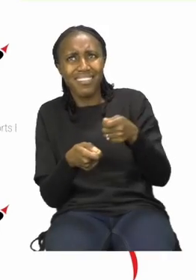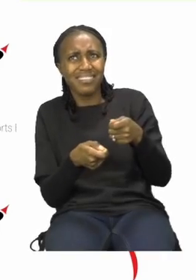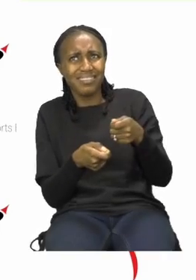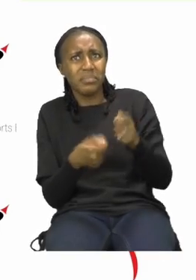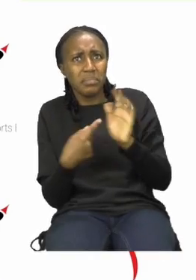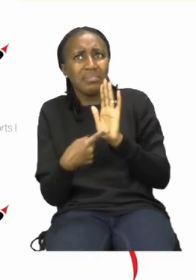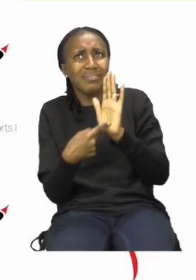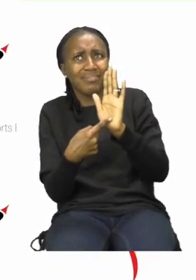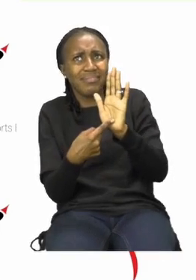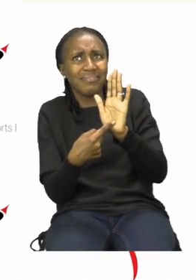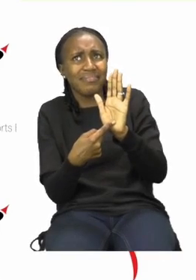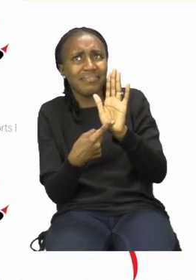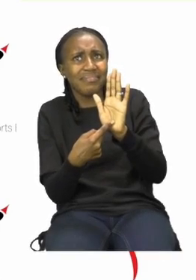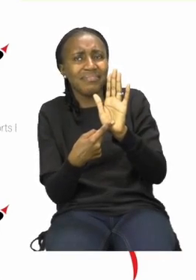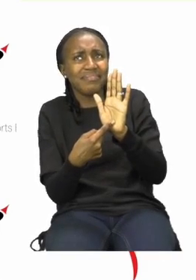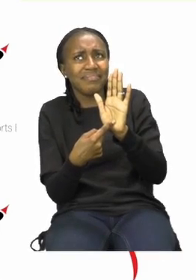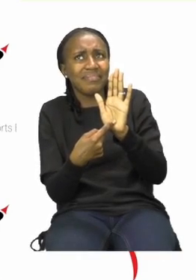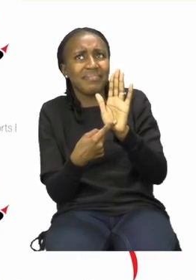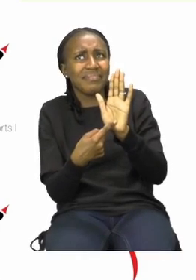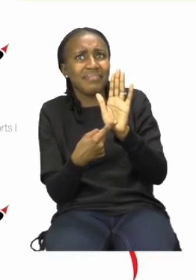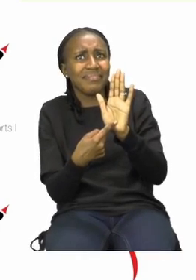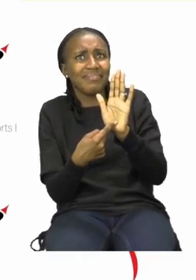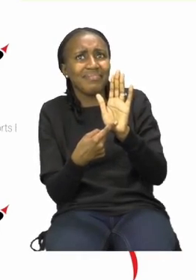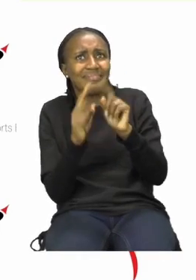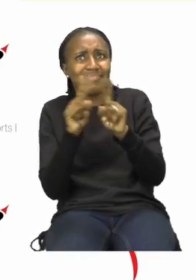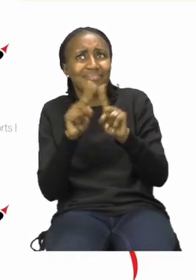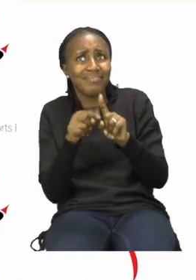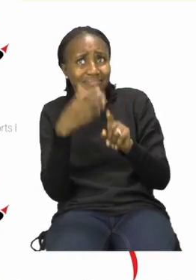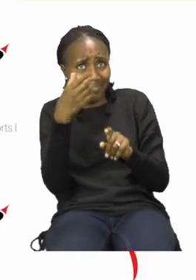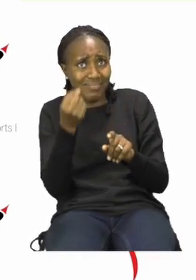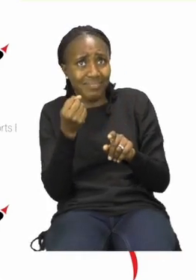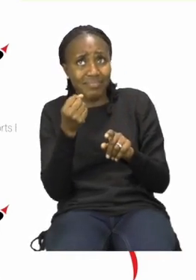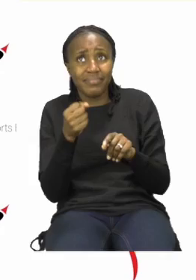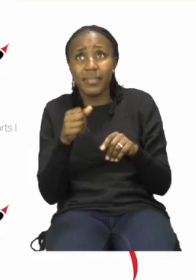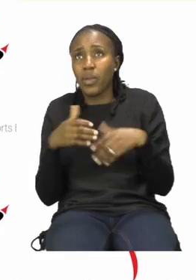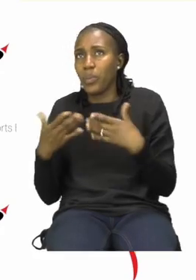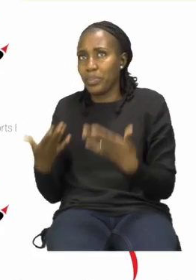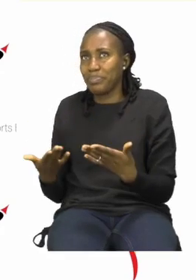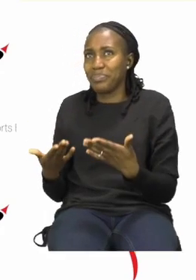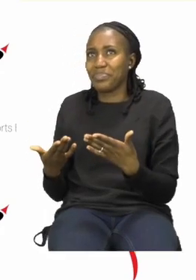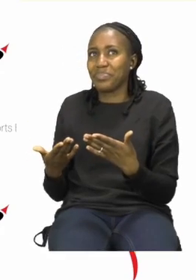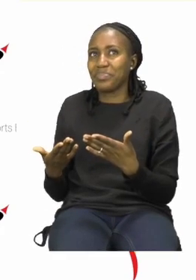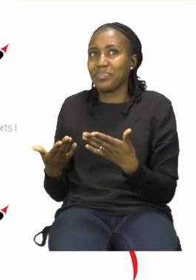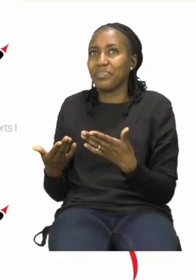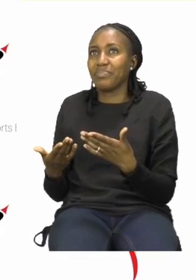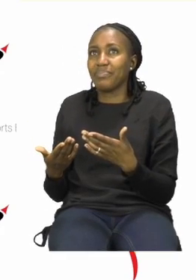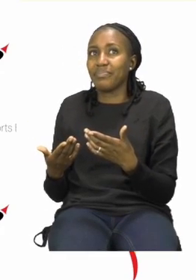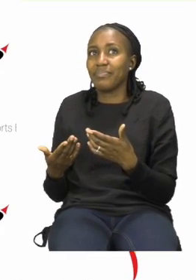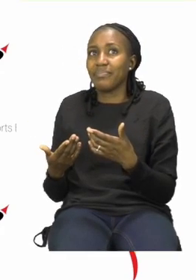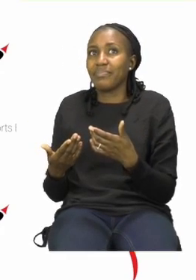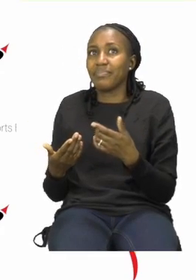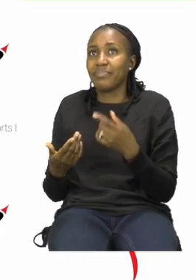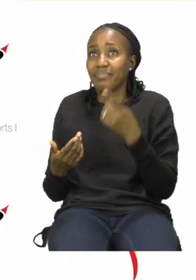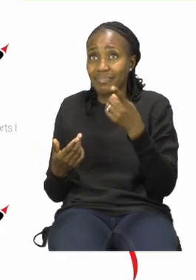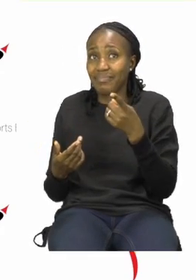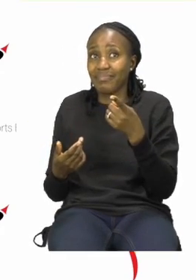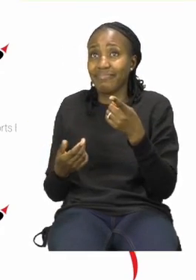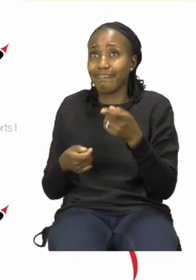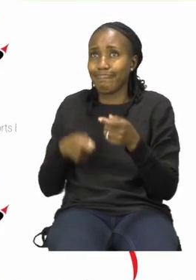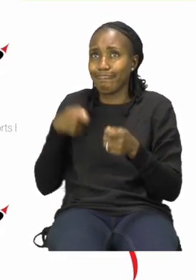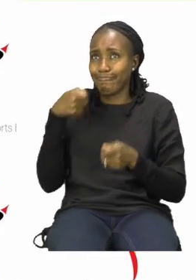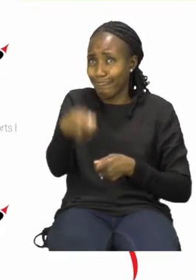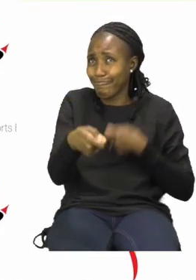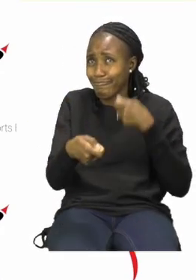of the viewers the type of swords that you use. So clearly the sport